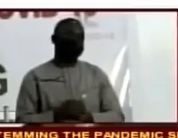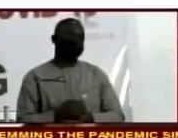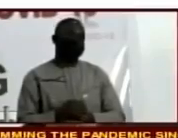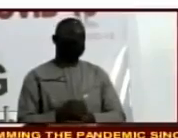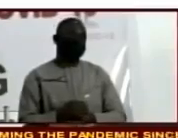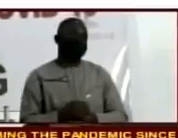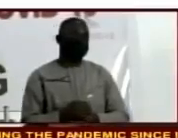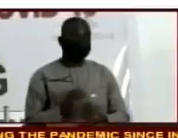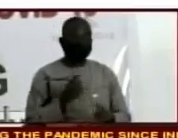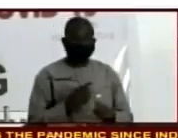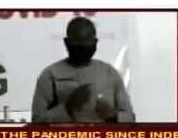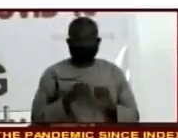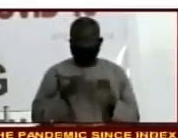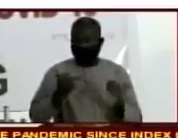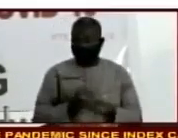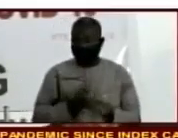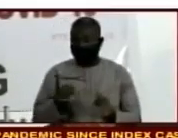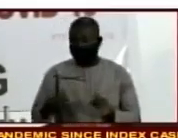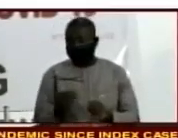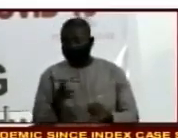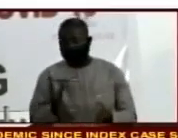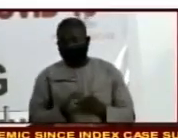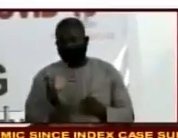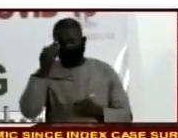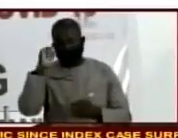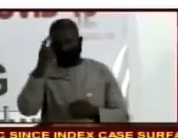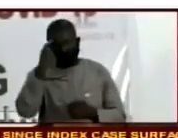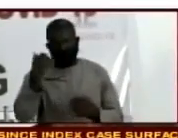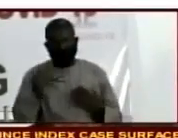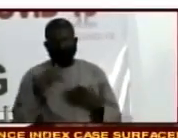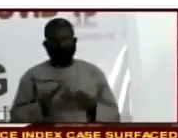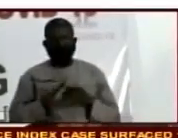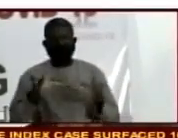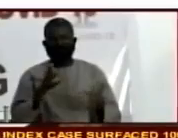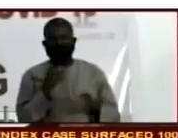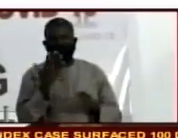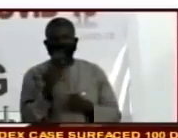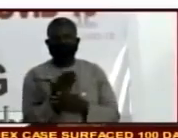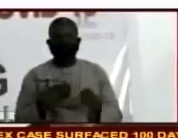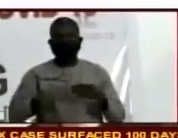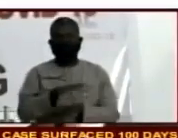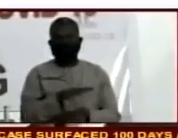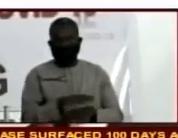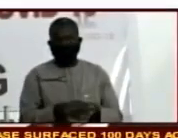Aside from other interventions, the federal government has released and handed over